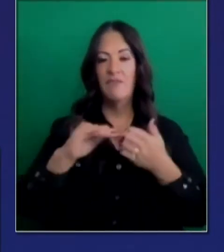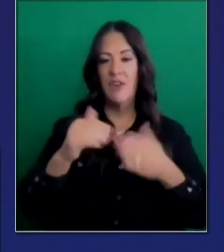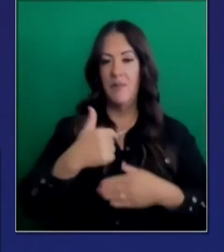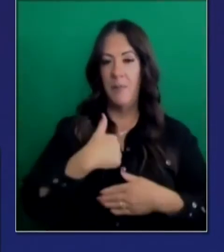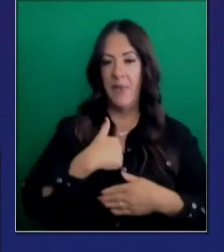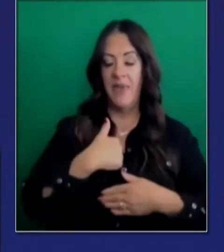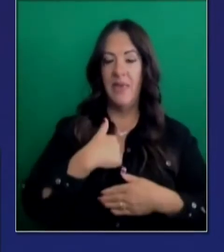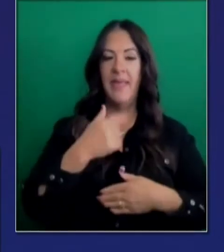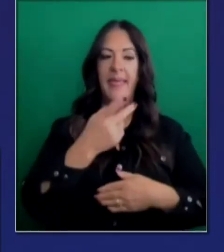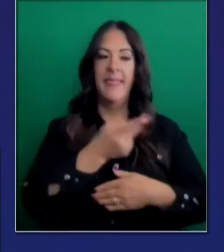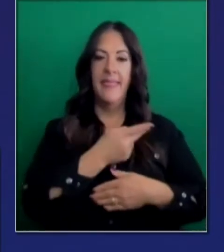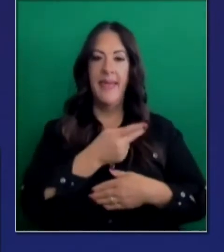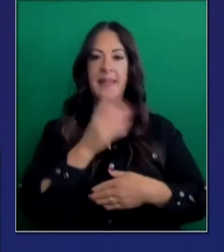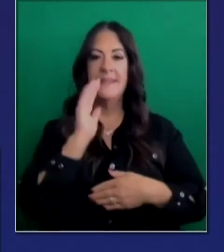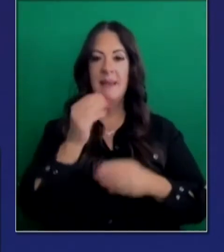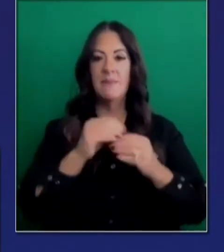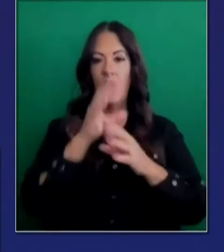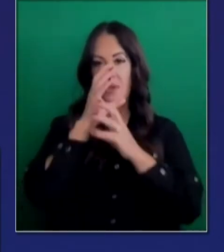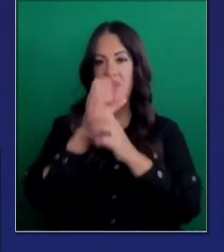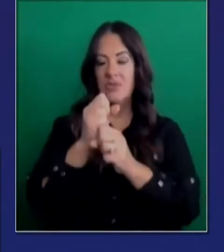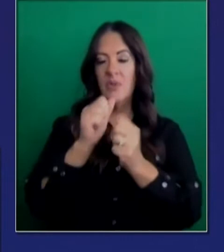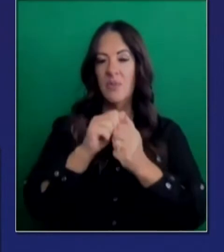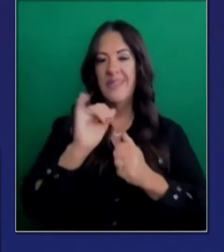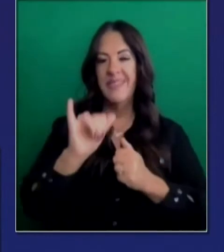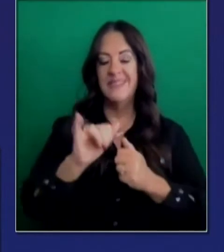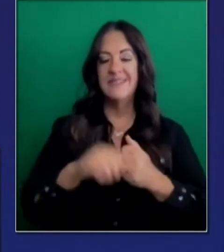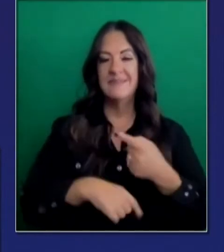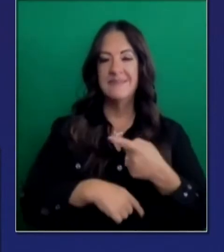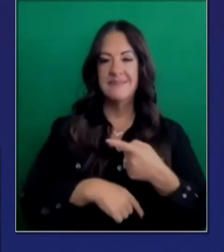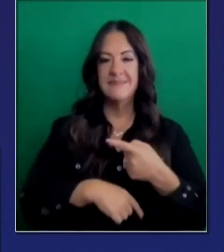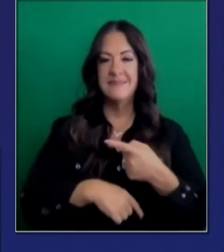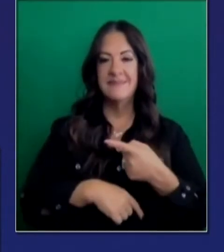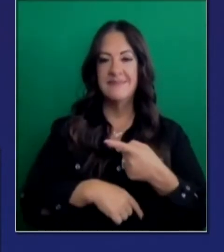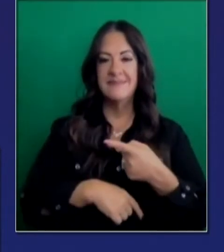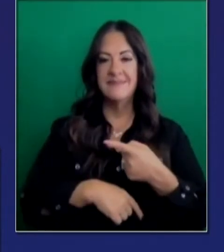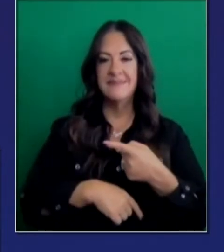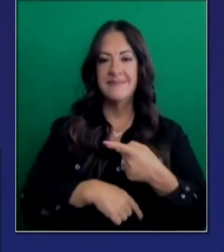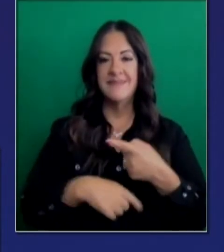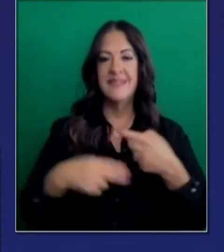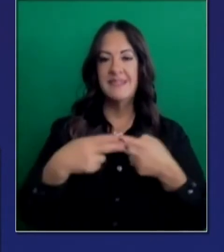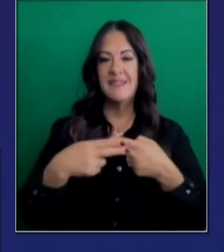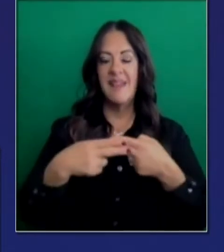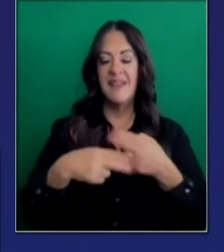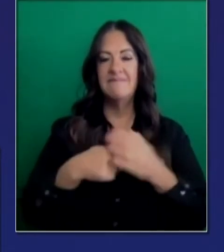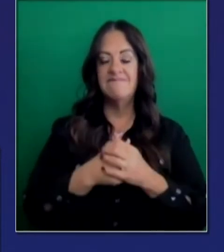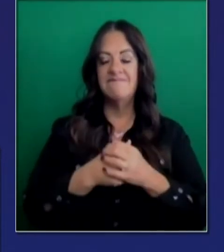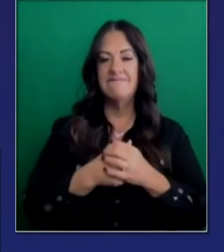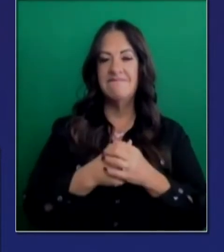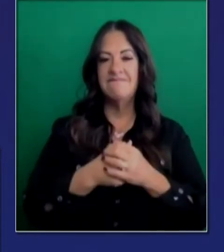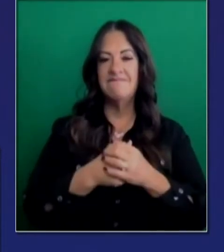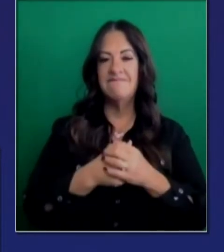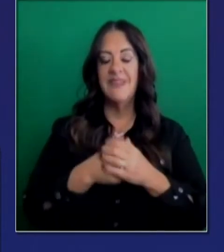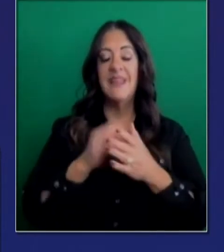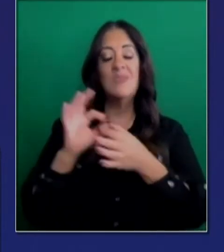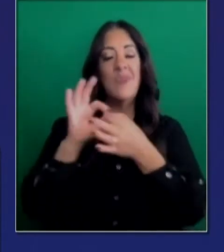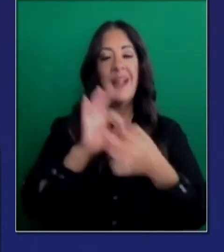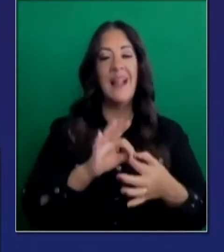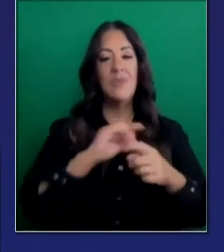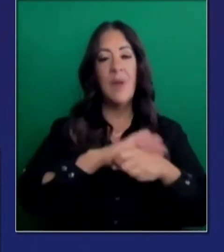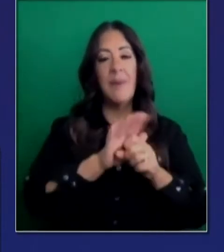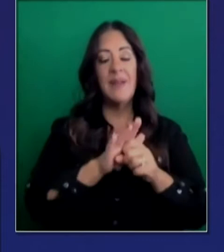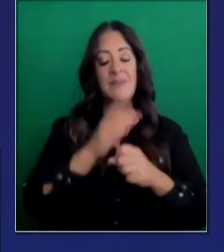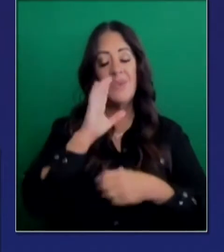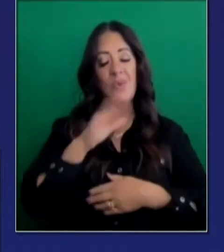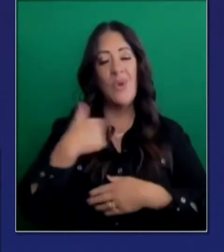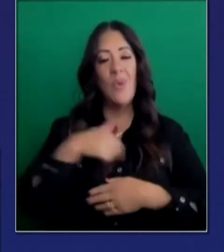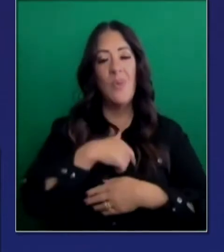slide that we were working on than anything else related to this pandemic, because of their love for animals.